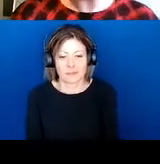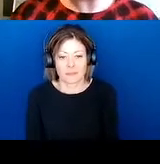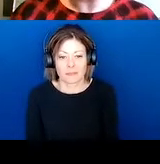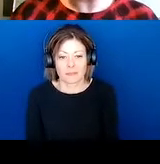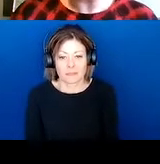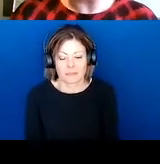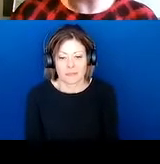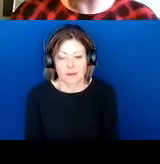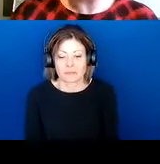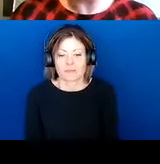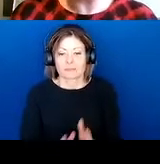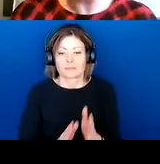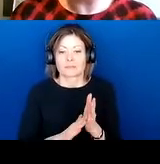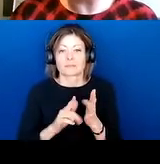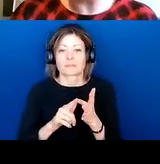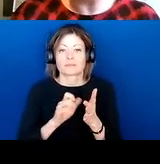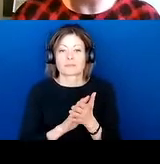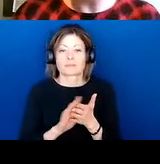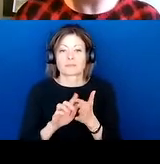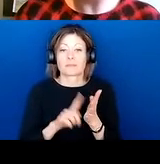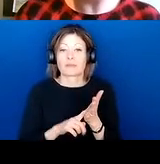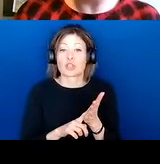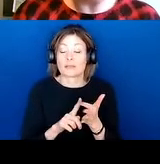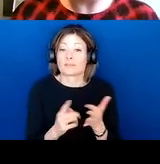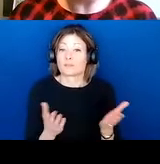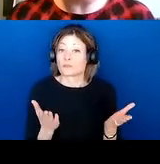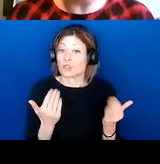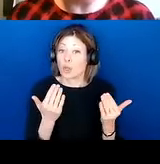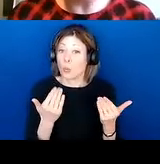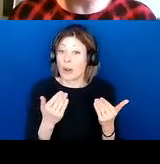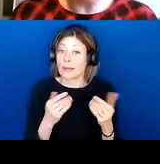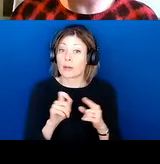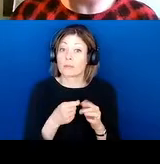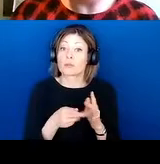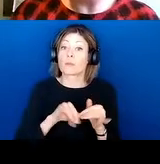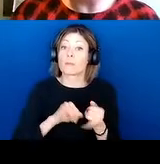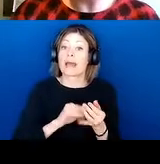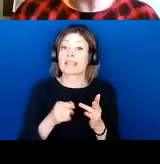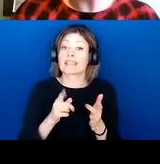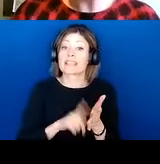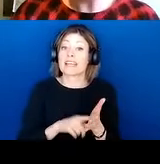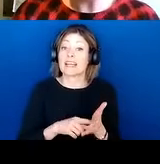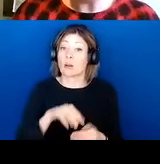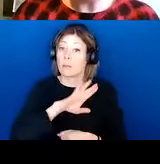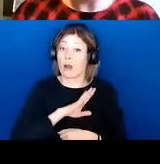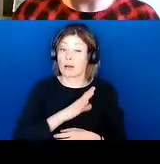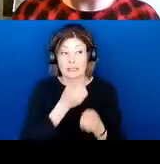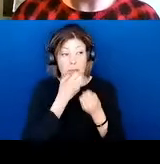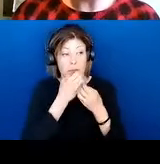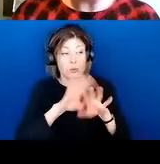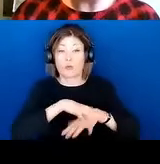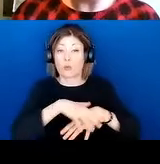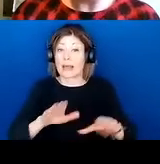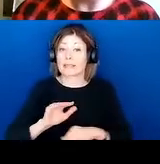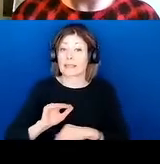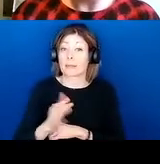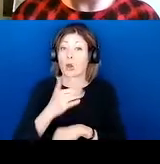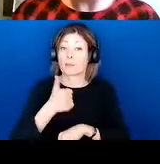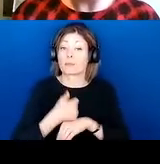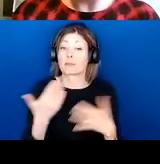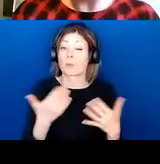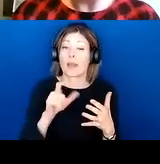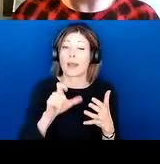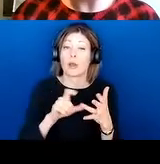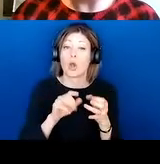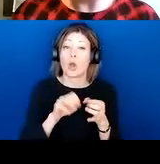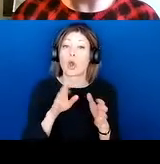Right, so welcome to Painshill Park, a beautiful landscape garden in Cobham. The strapline, "Where